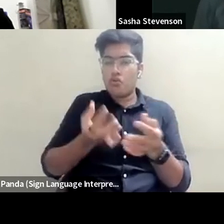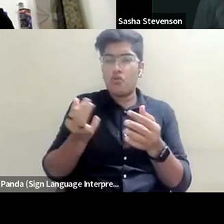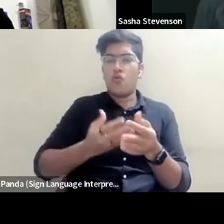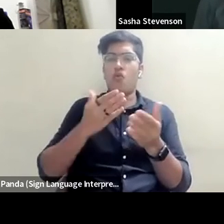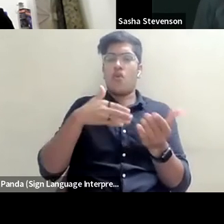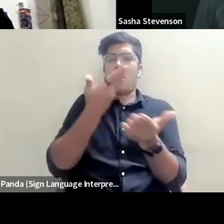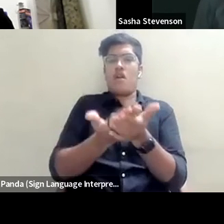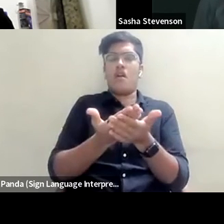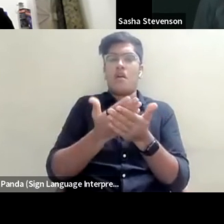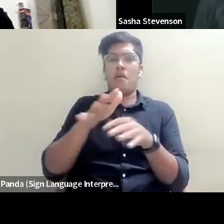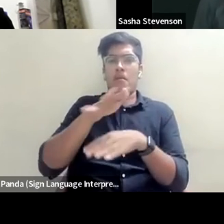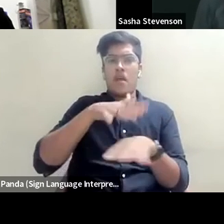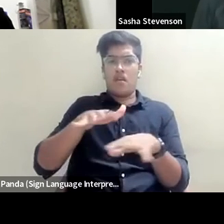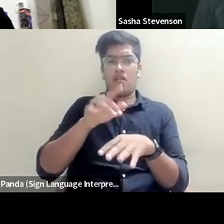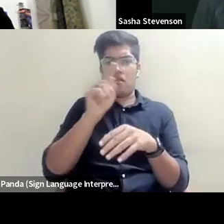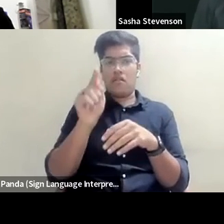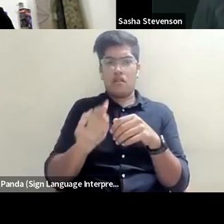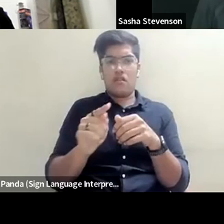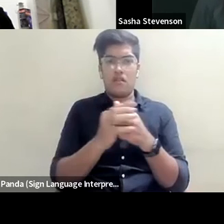flag off?